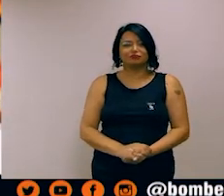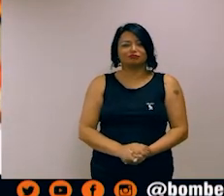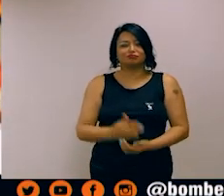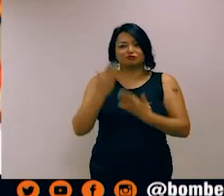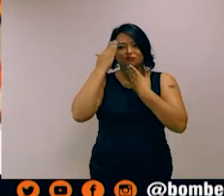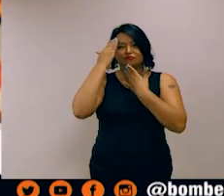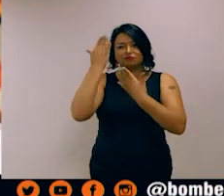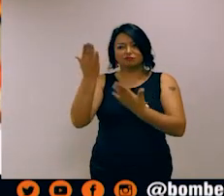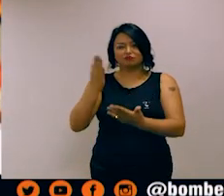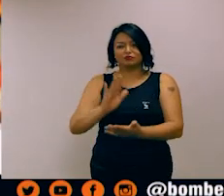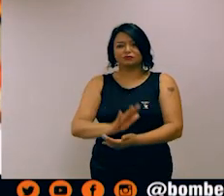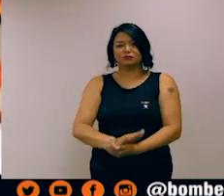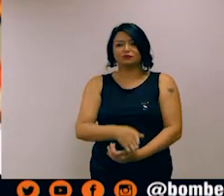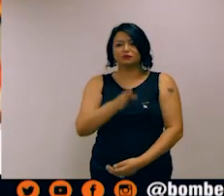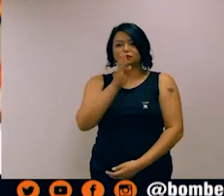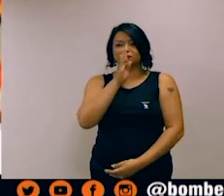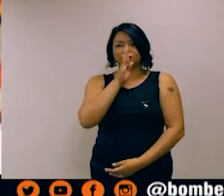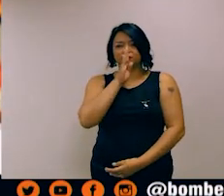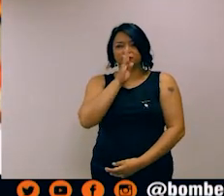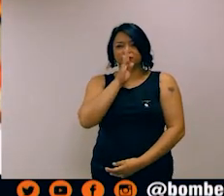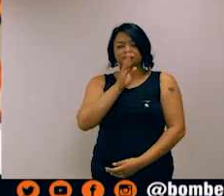she's going to help us from heaven now.